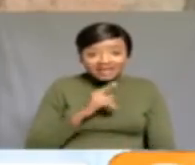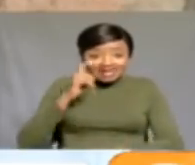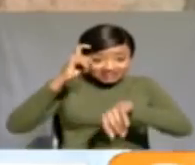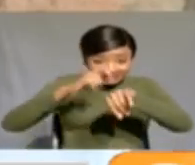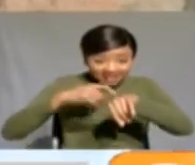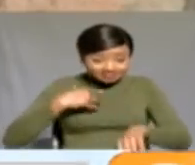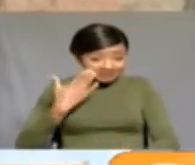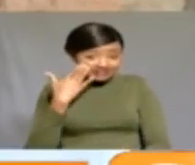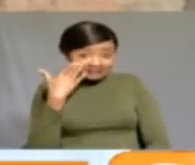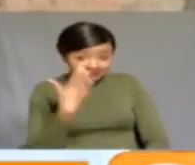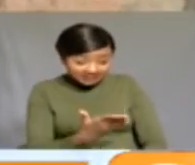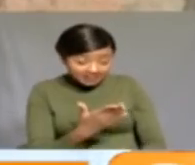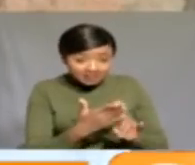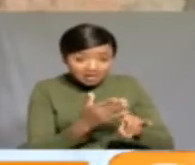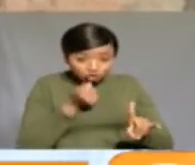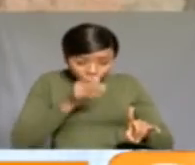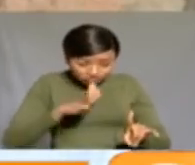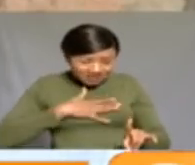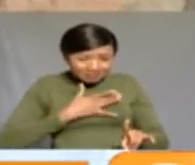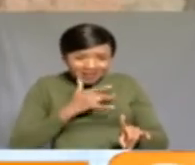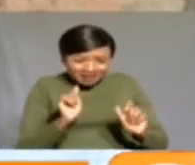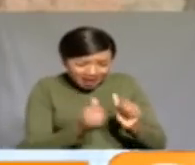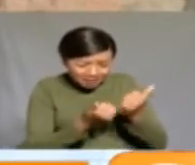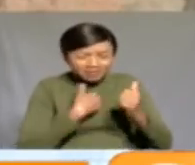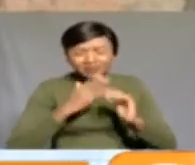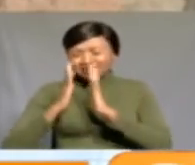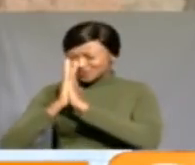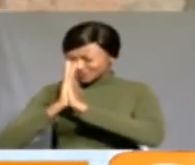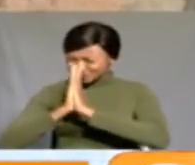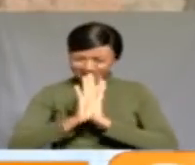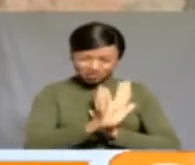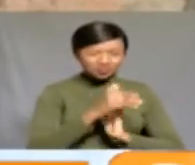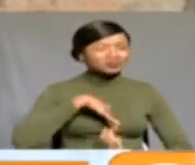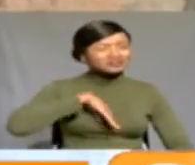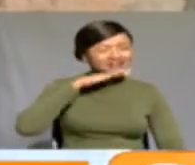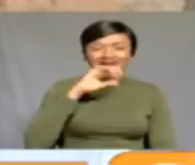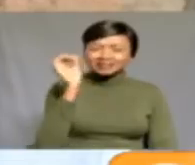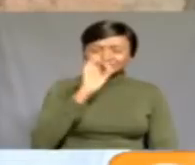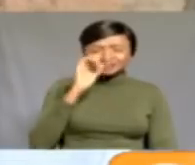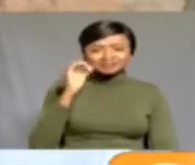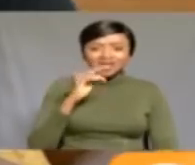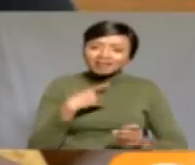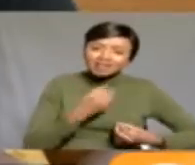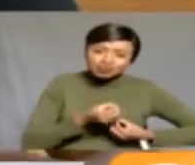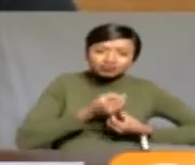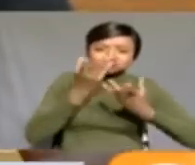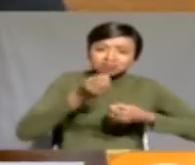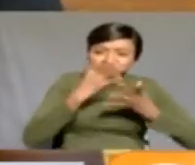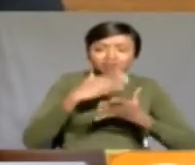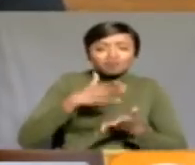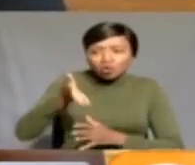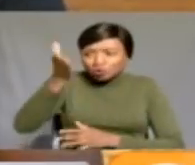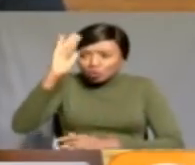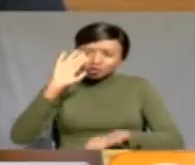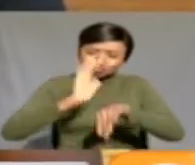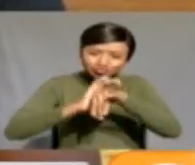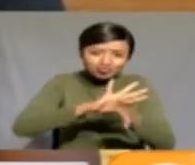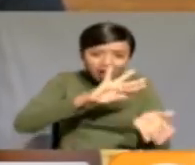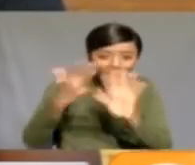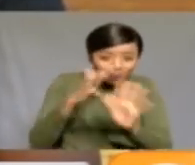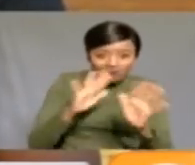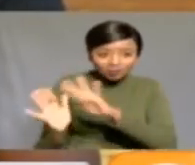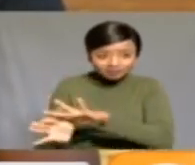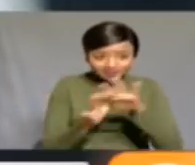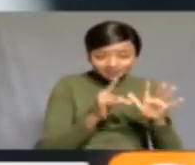used to pray to her and tell her she will not die. But she lived to proclaim the goodness of the Lord. It is a journey that Meshack Maina